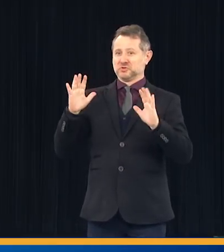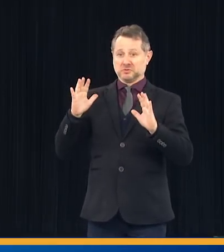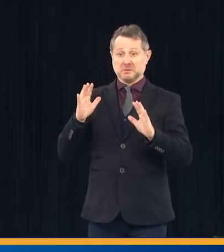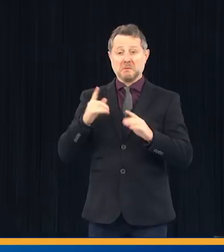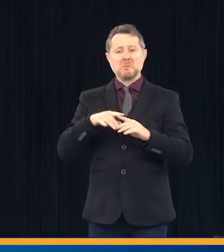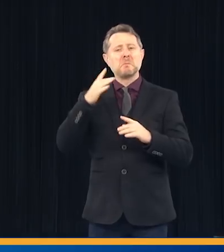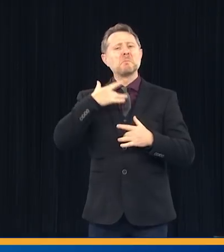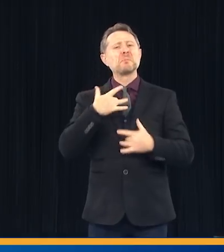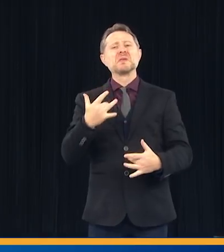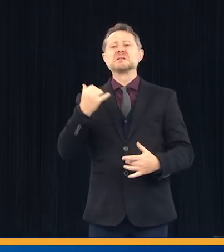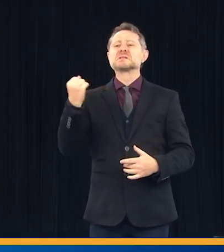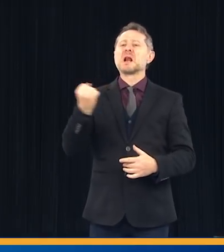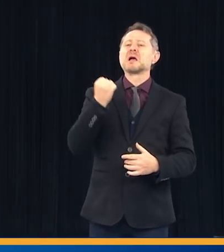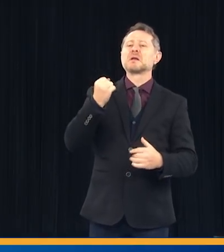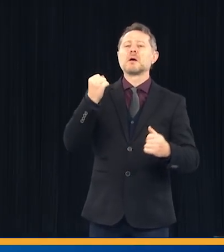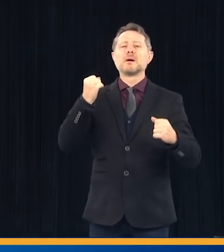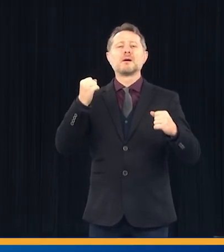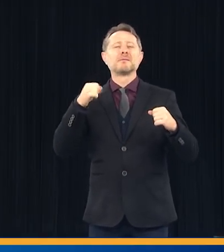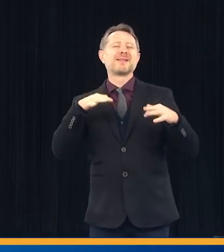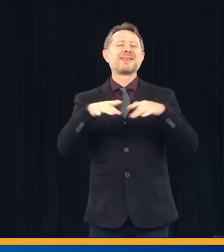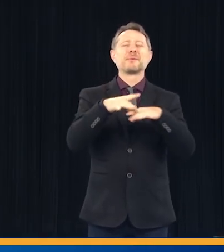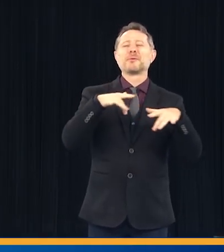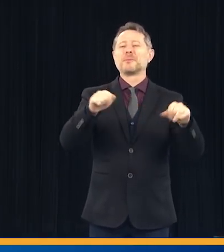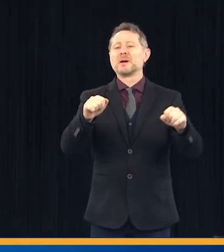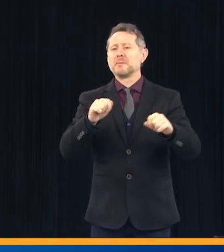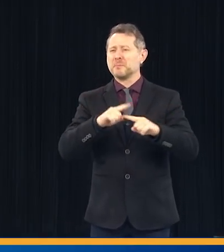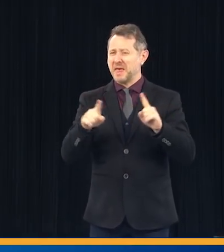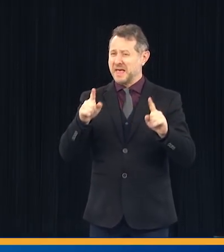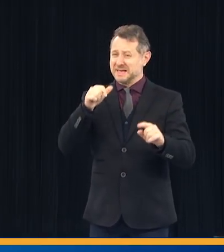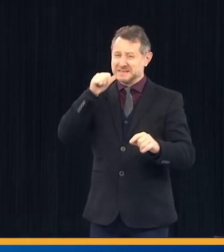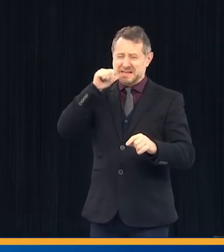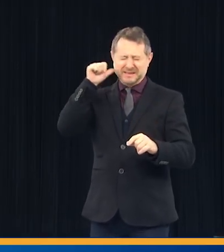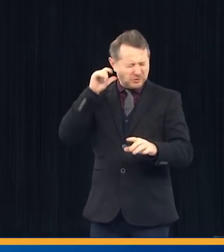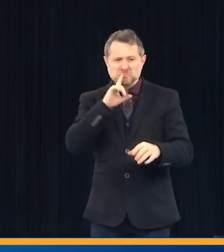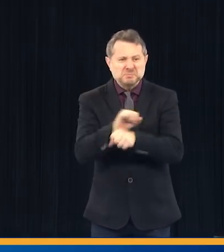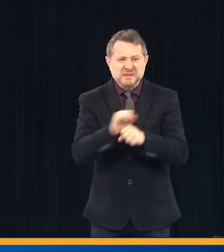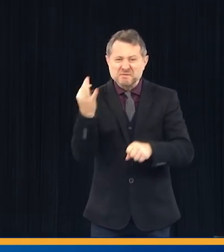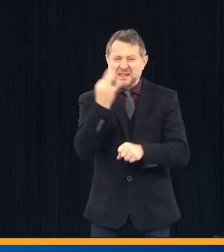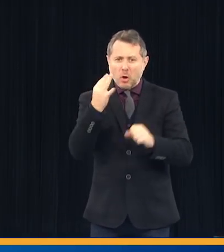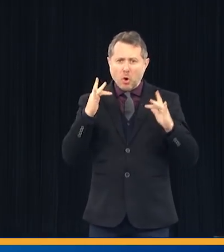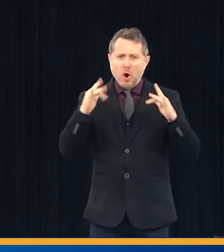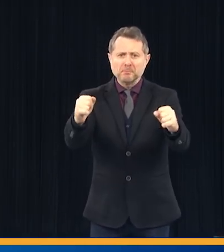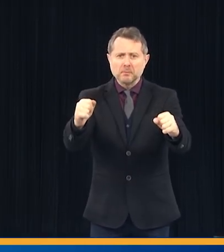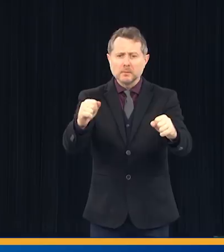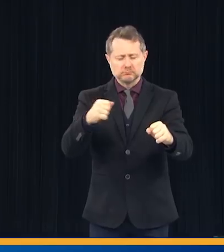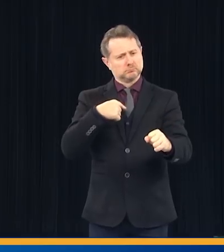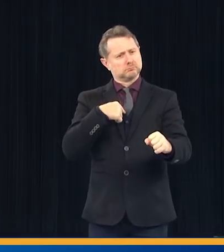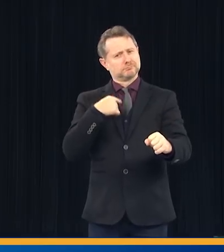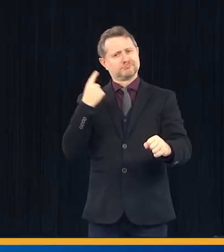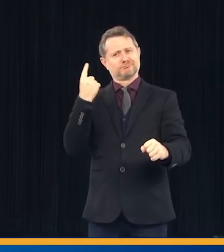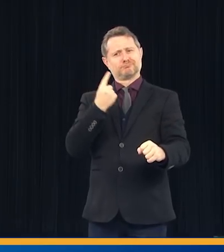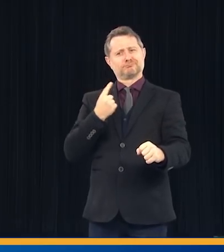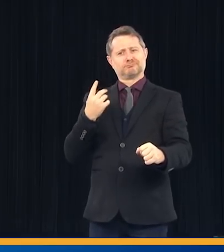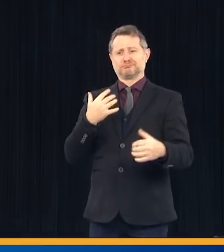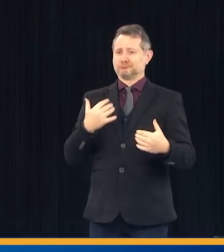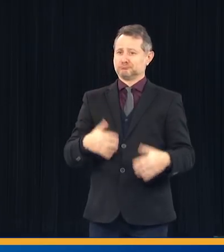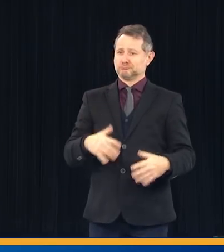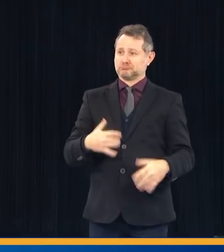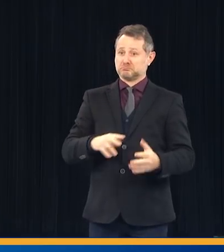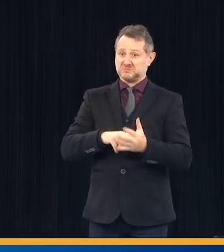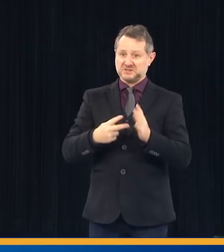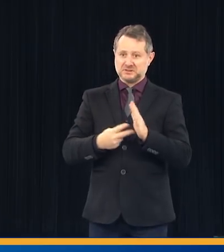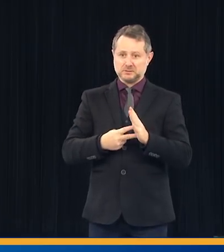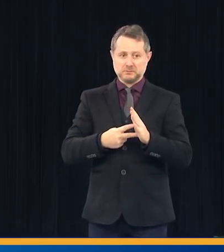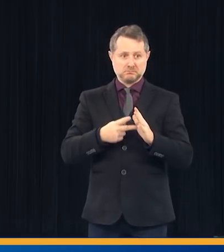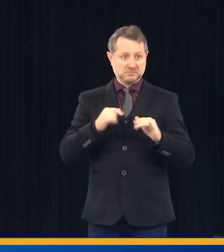but the traffic was lighter yesterday. So it's literally one day blending into the other. And